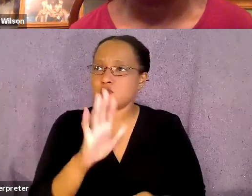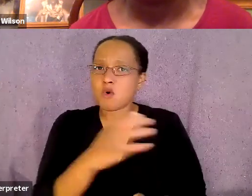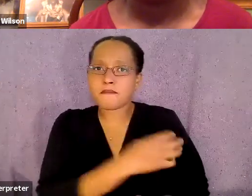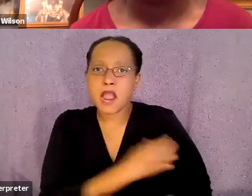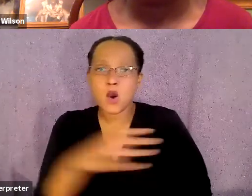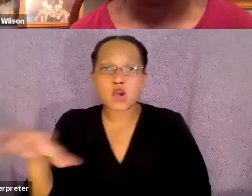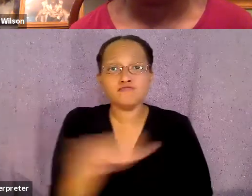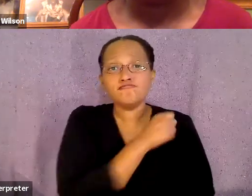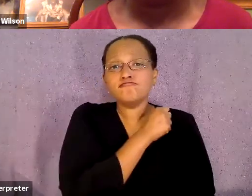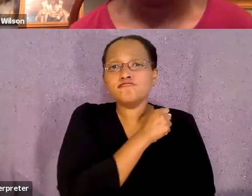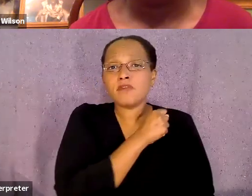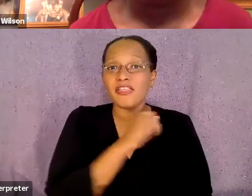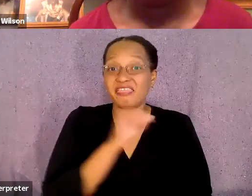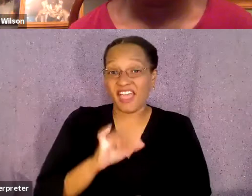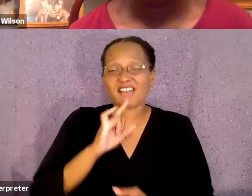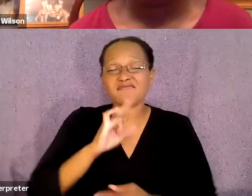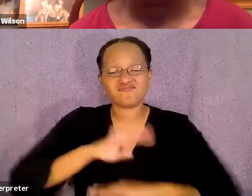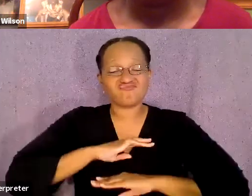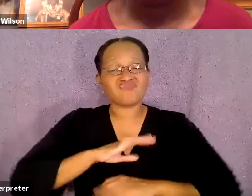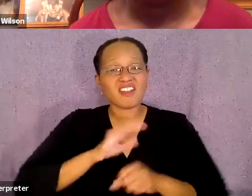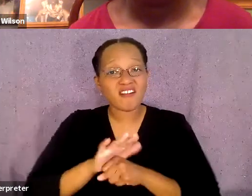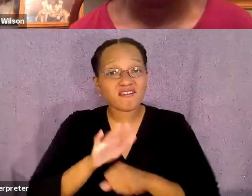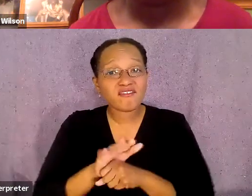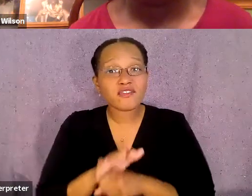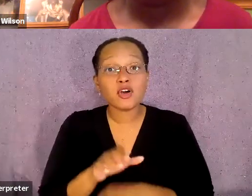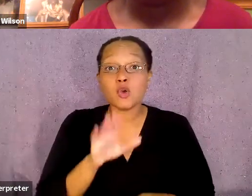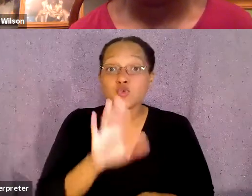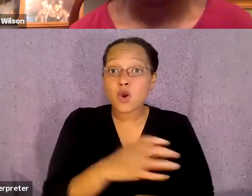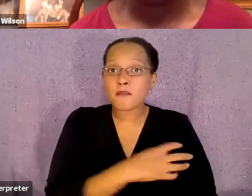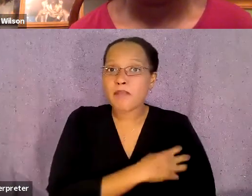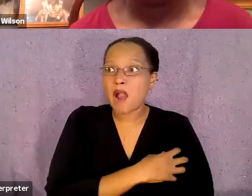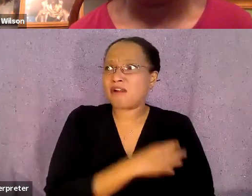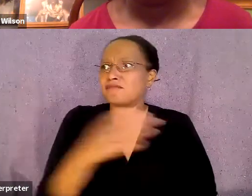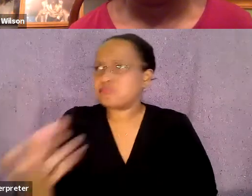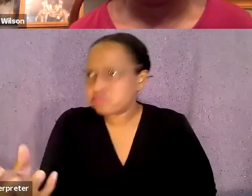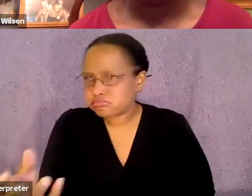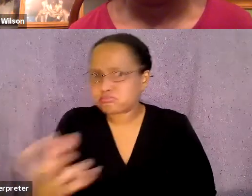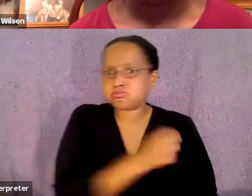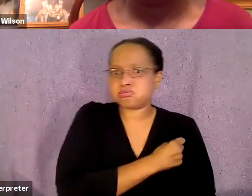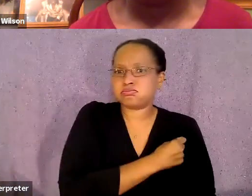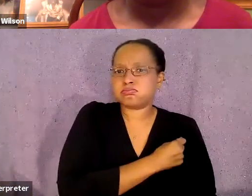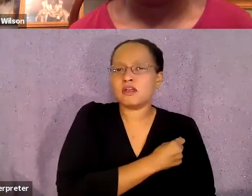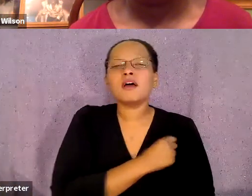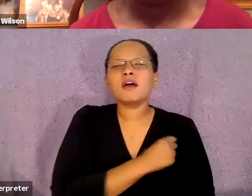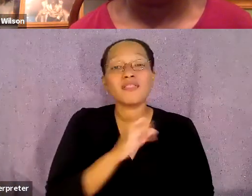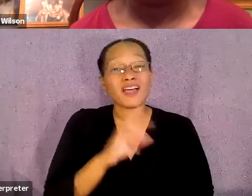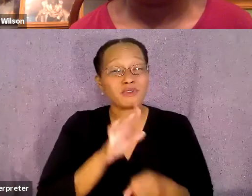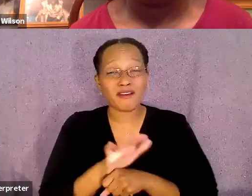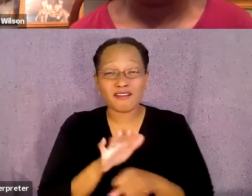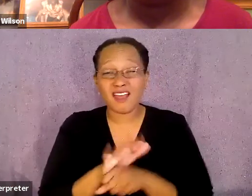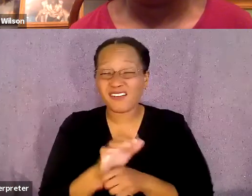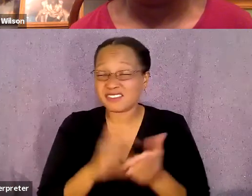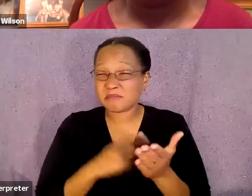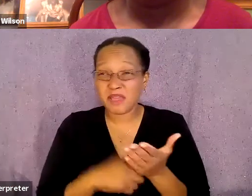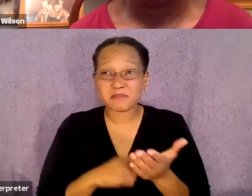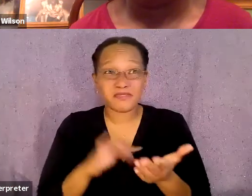enough. That is enough. And you stripping that power from them and regaining it back, that's, you know, sometimes that's all you can do and